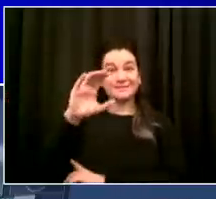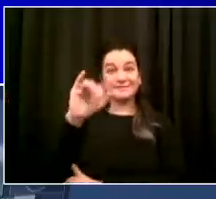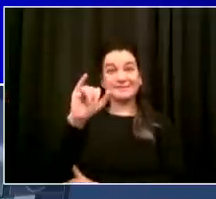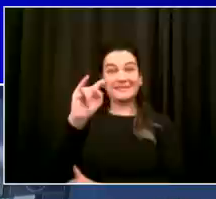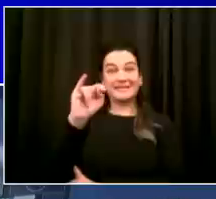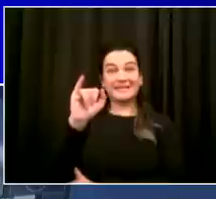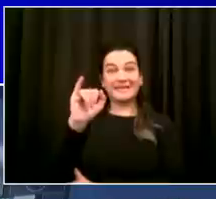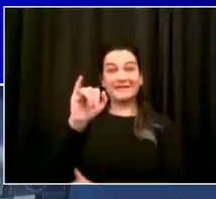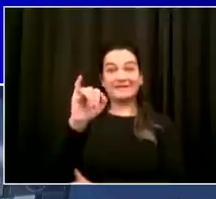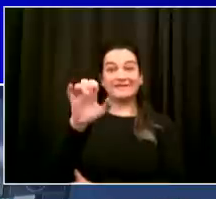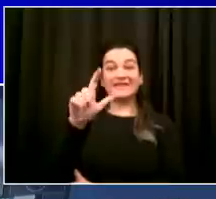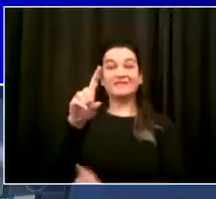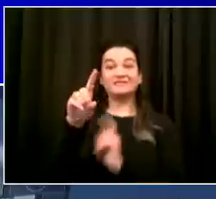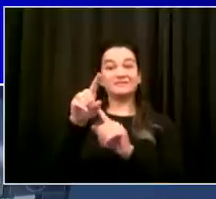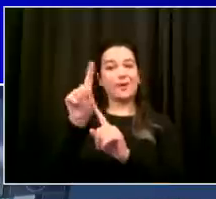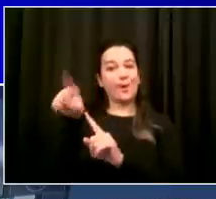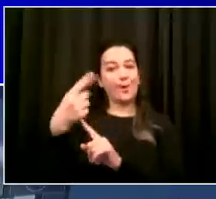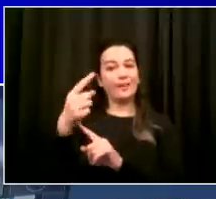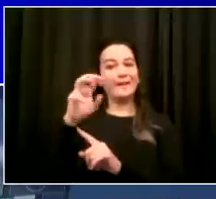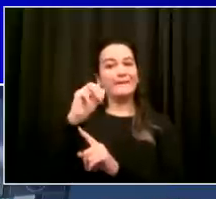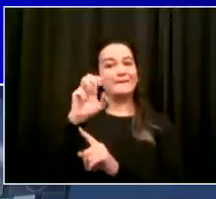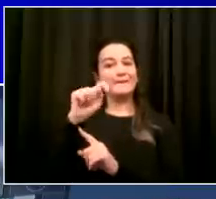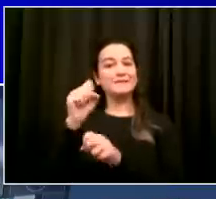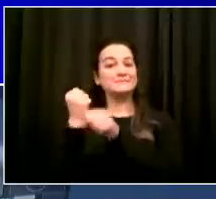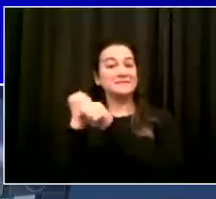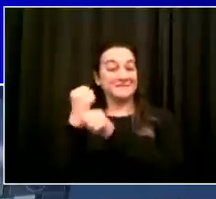also plenty of parking for those who prefer to drive.